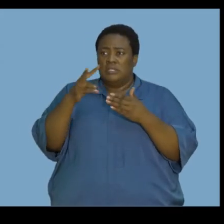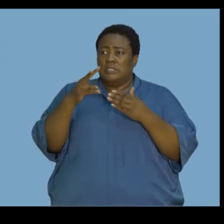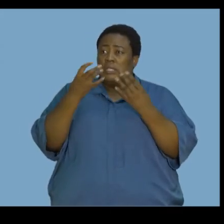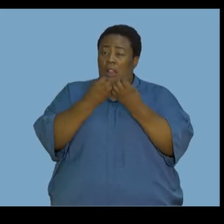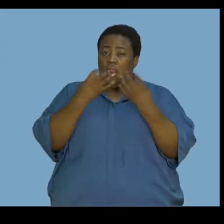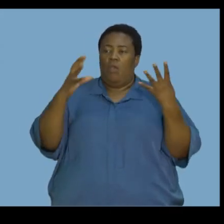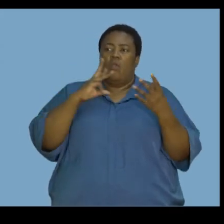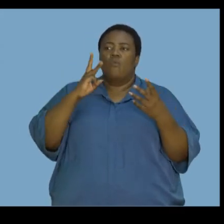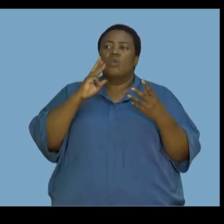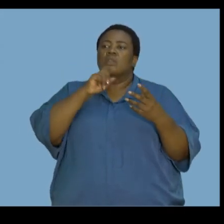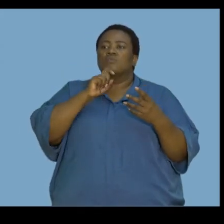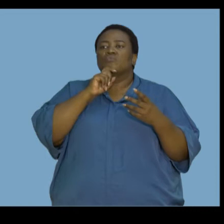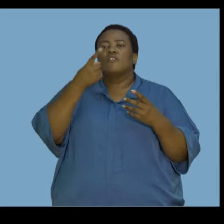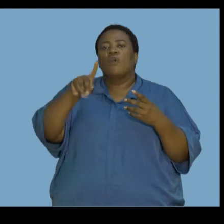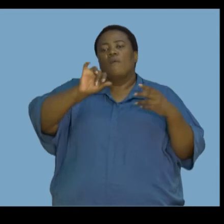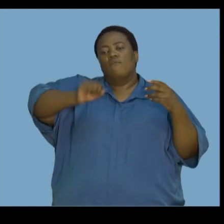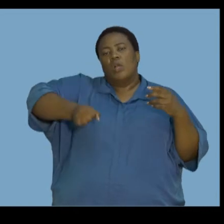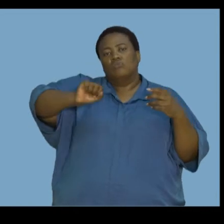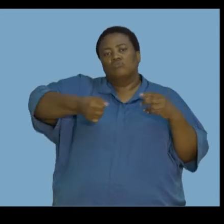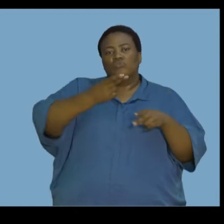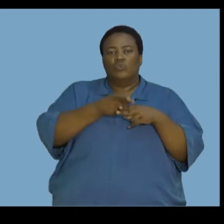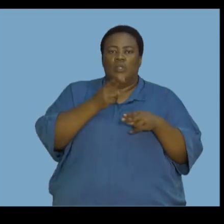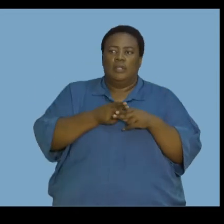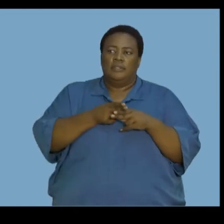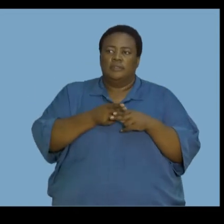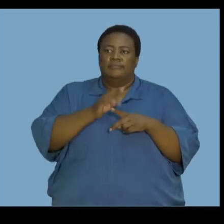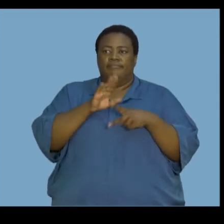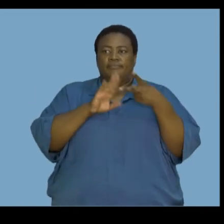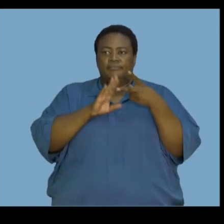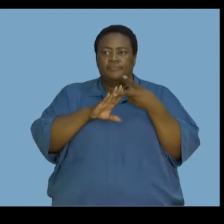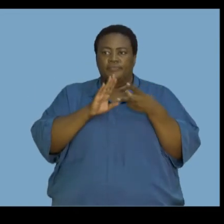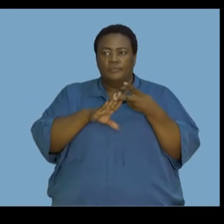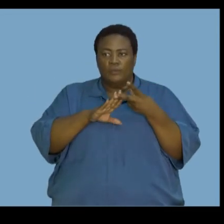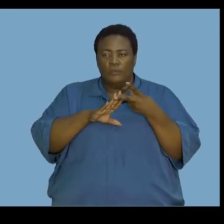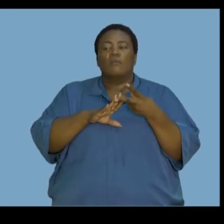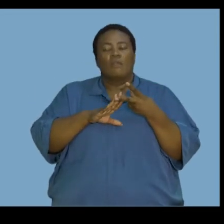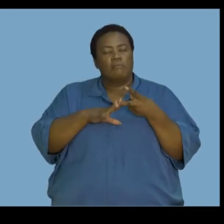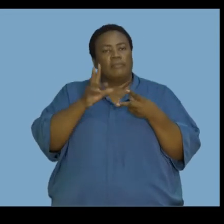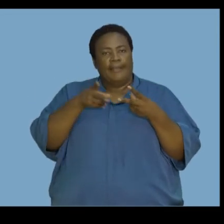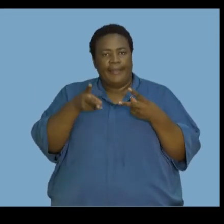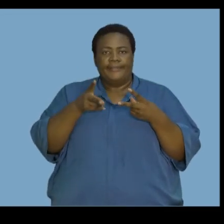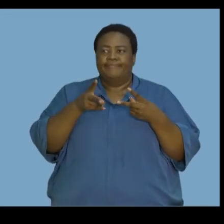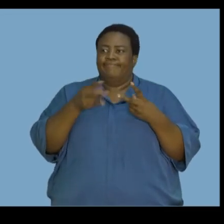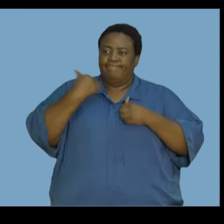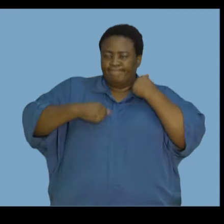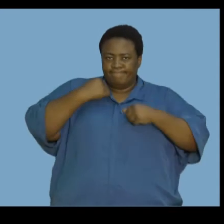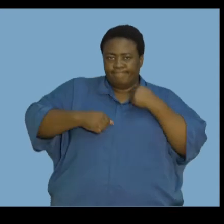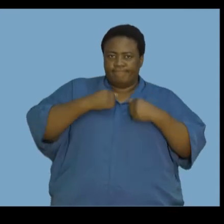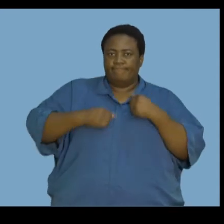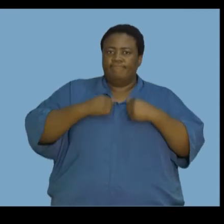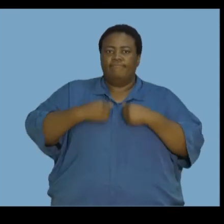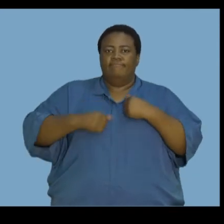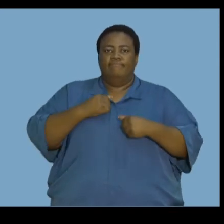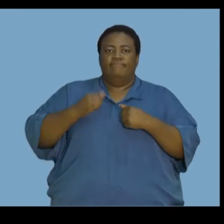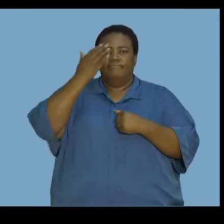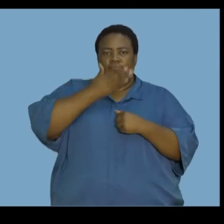percentage of water that's being used for flushing. And then we see a significant amount, almost a quarter of the water that